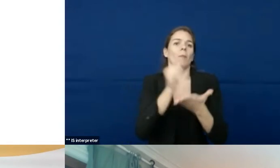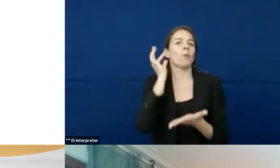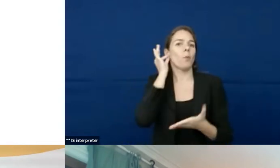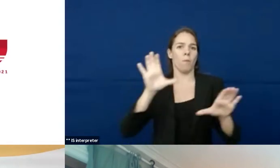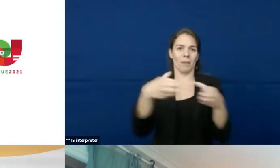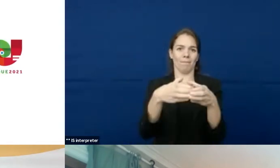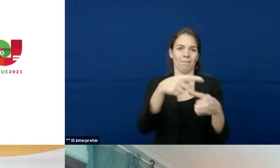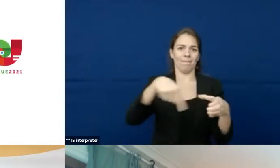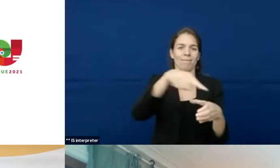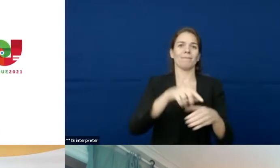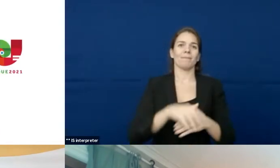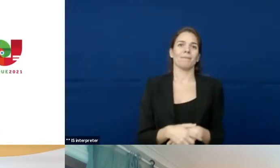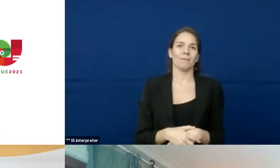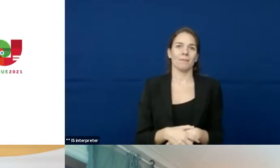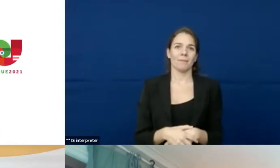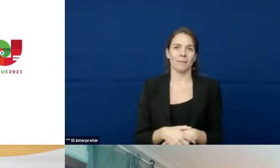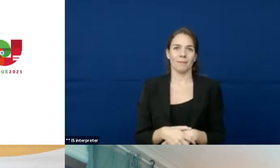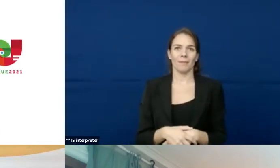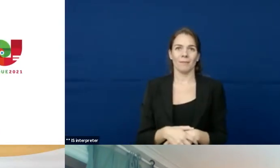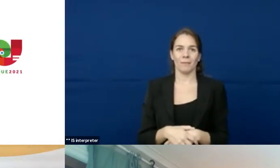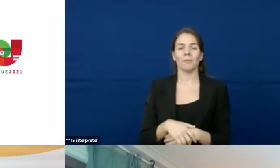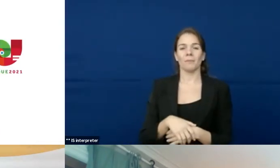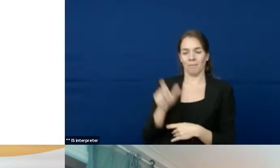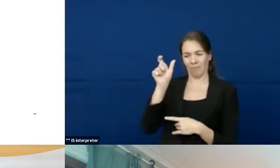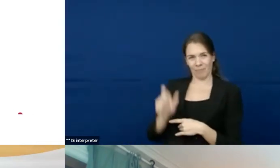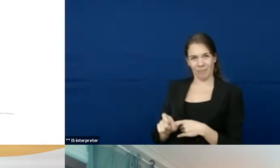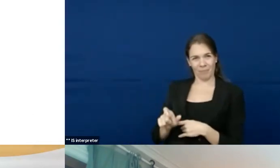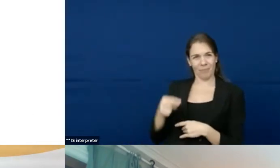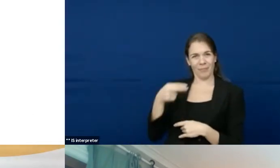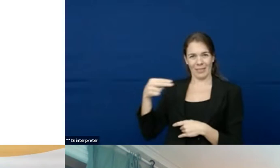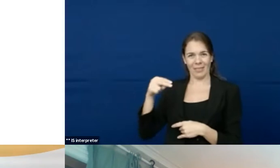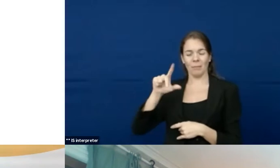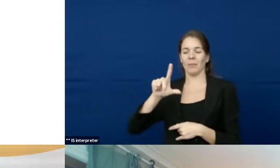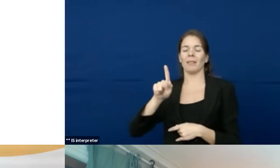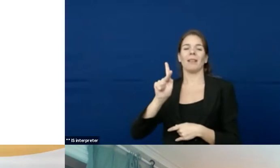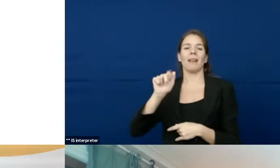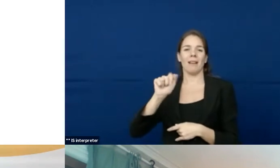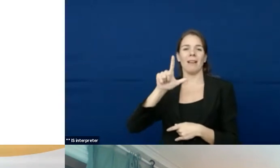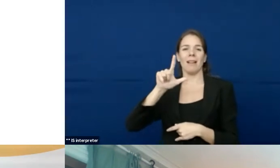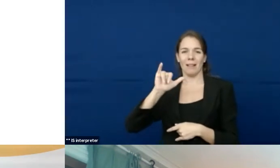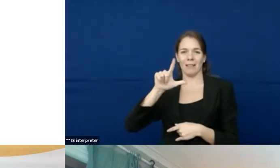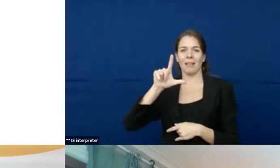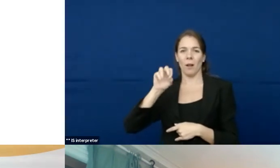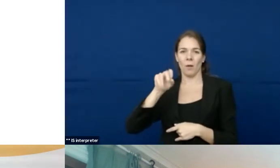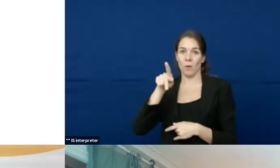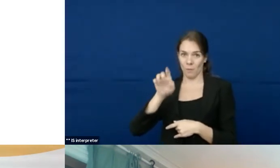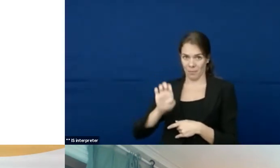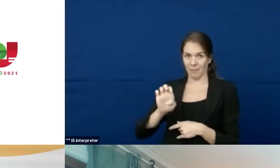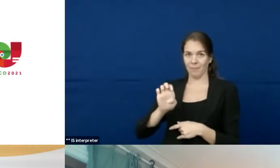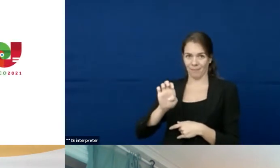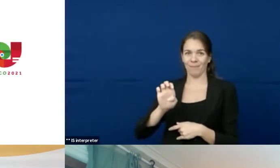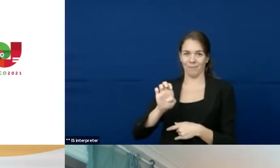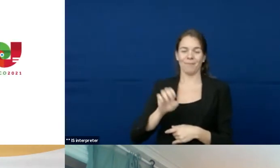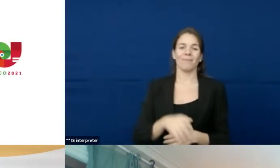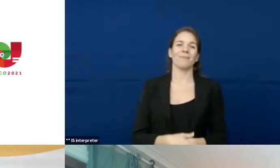in other SDGs, such as health and education, and also emphasizing the importance of engaging men